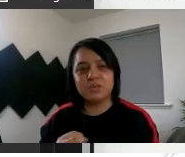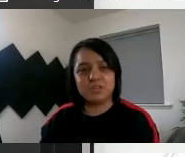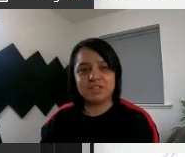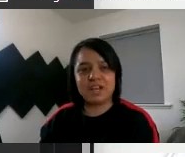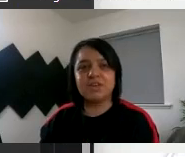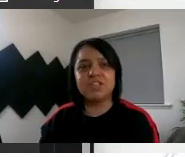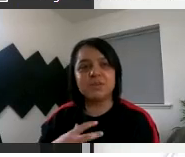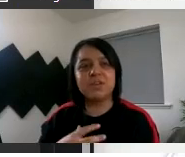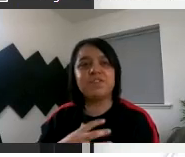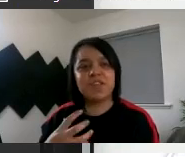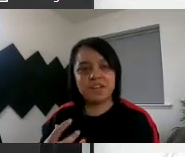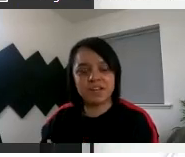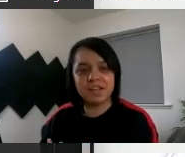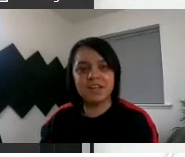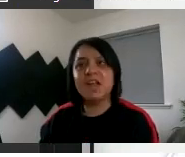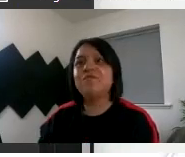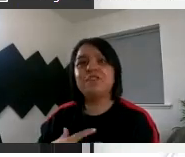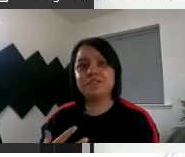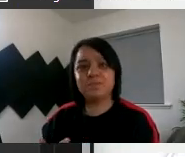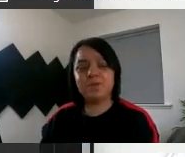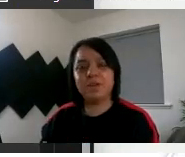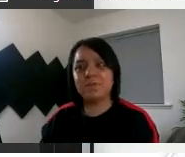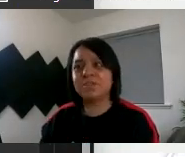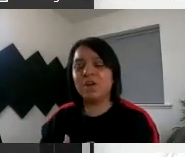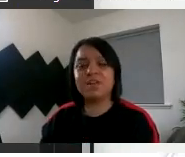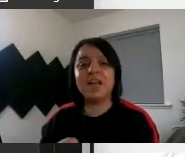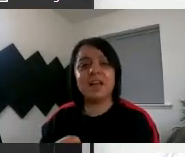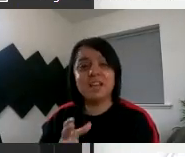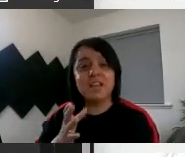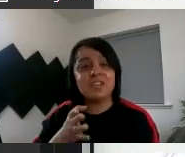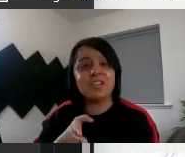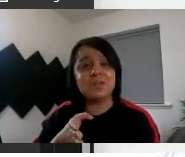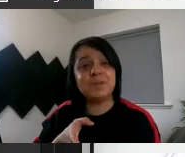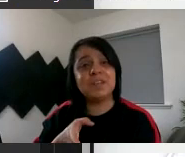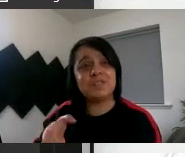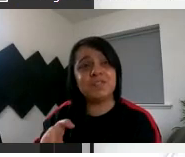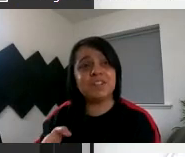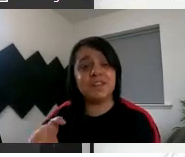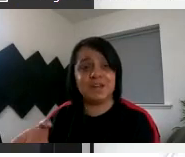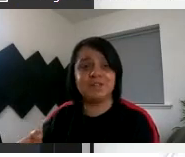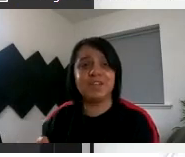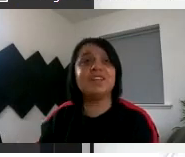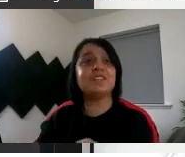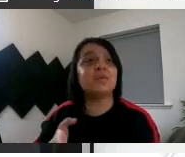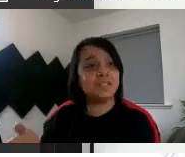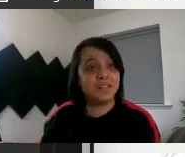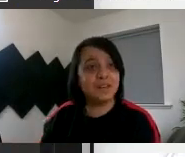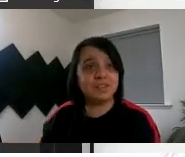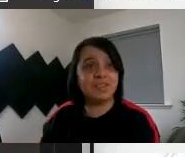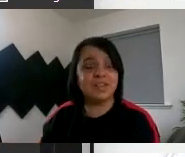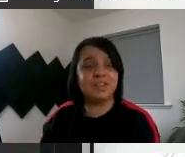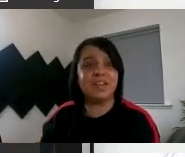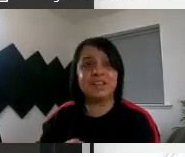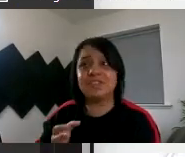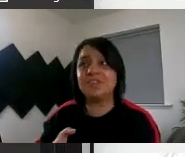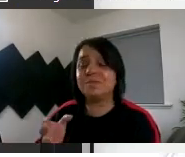to understand. She speaks very clear, very slowly, and she speaks the right language. It is the Queen's language at the end of